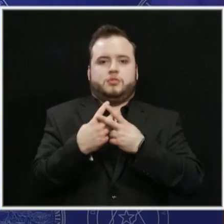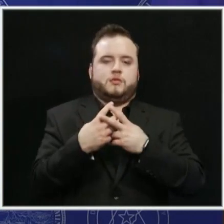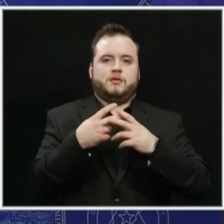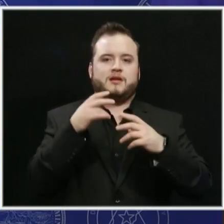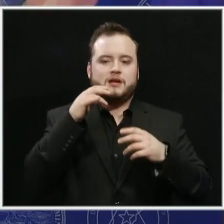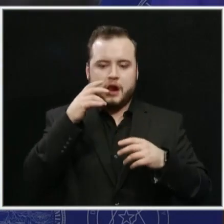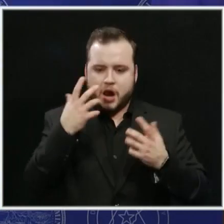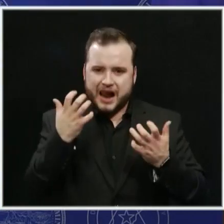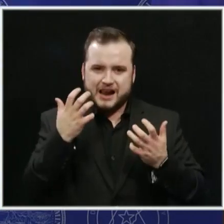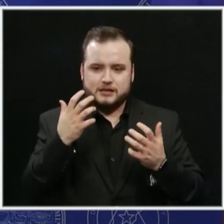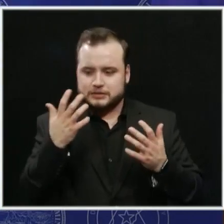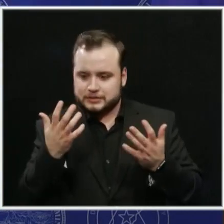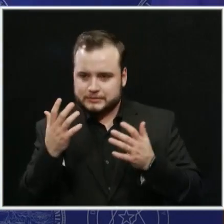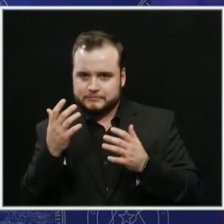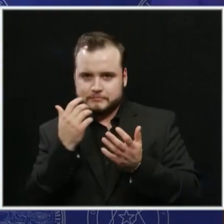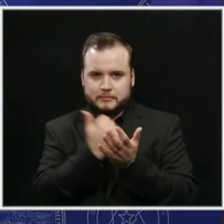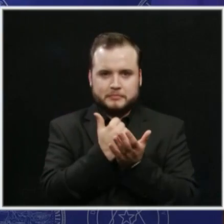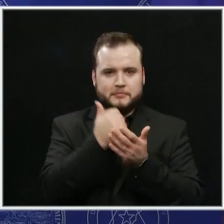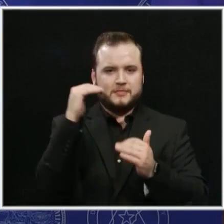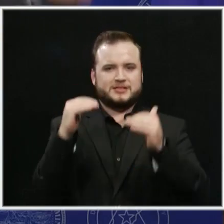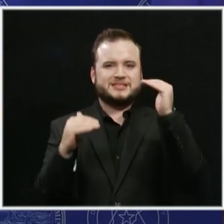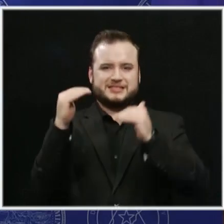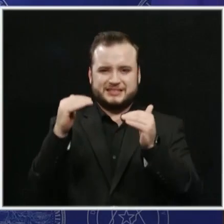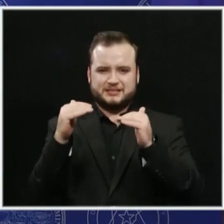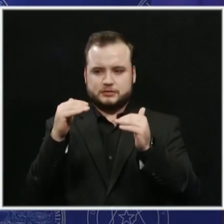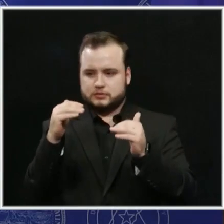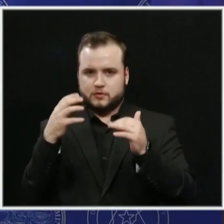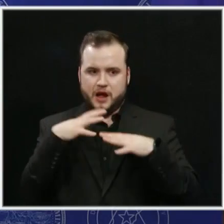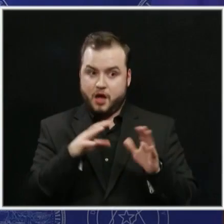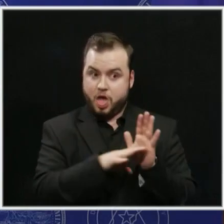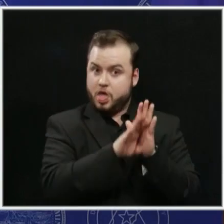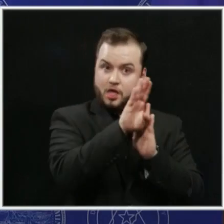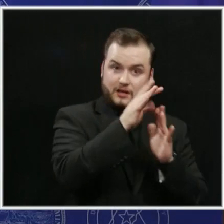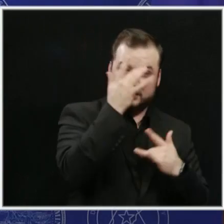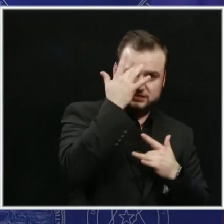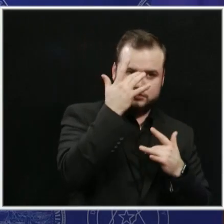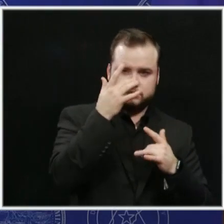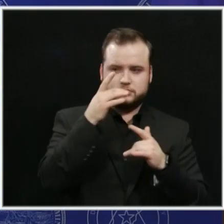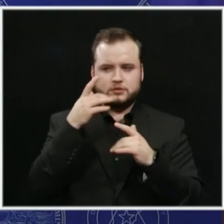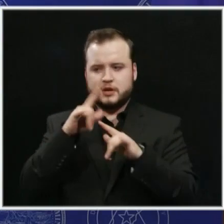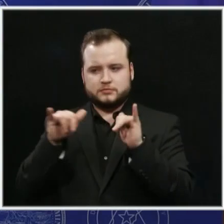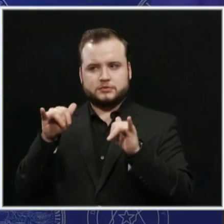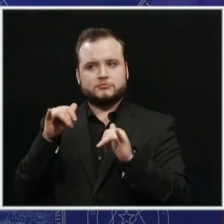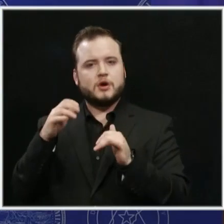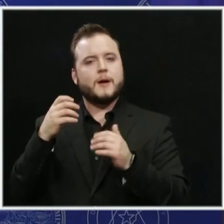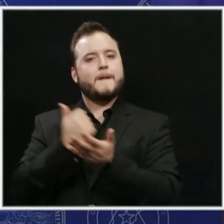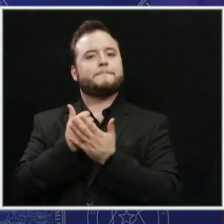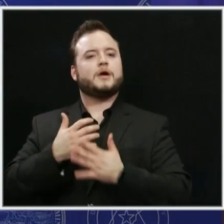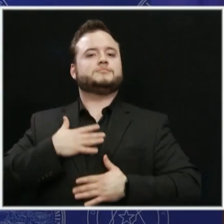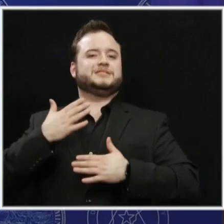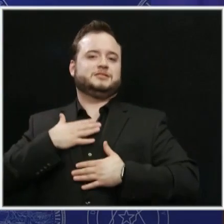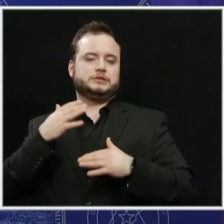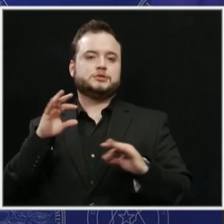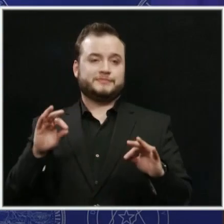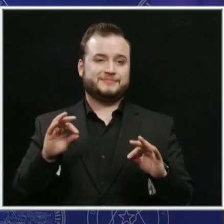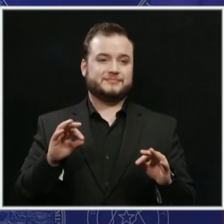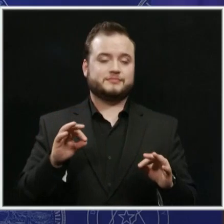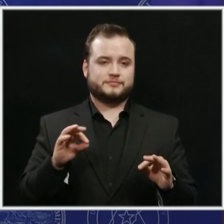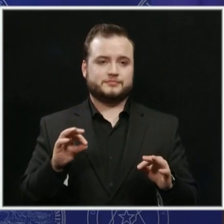out, and again, I cannot allow the Mary Turners of the world to be overrun in there, because